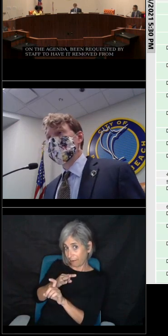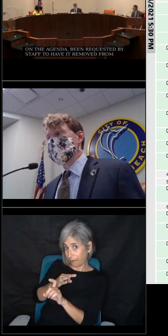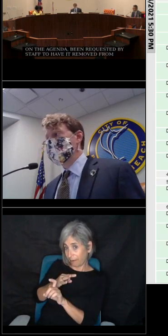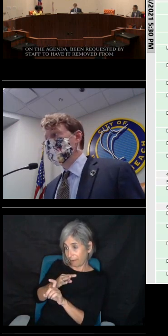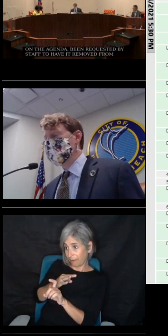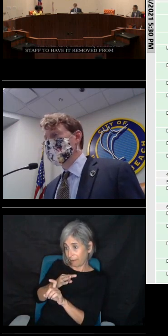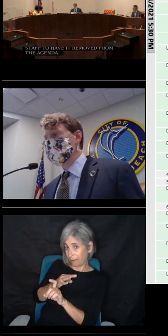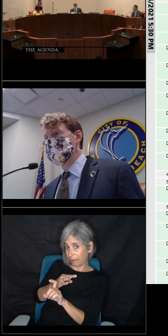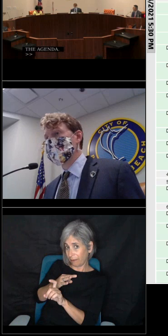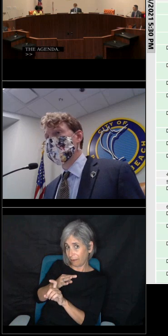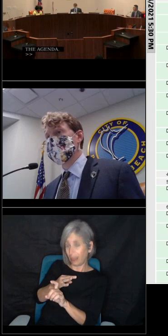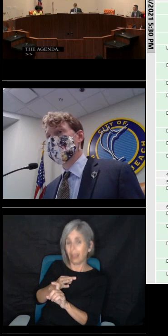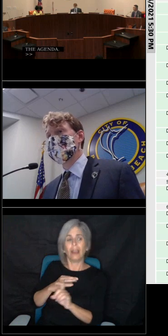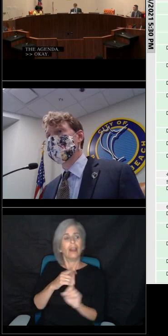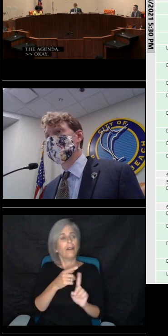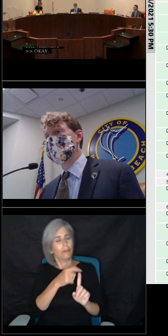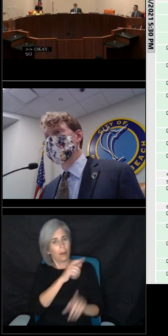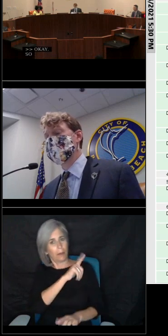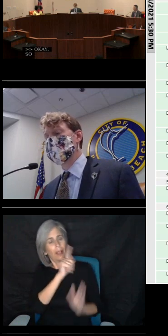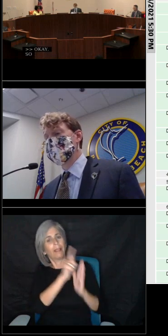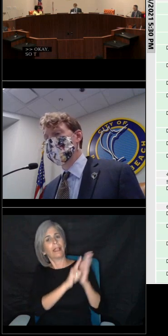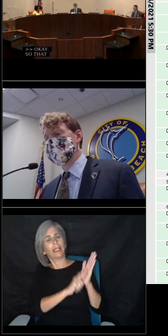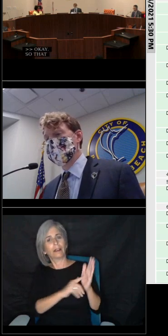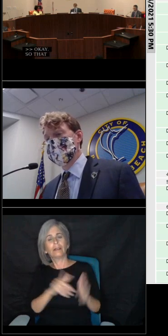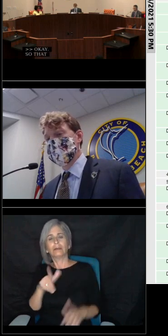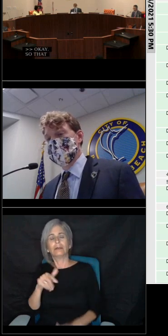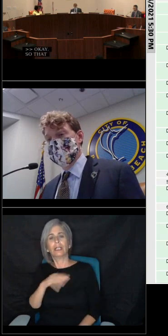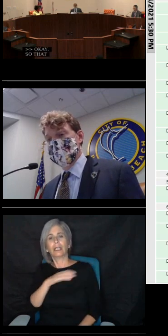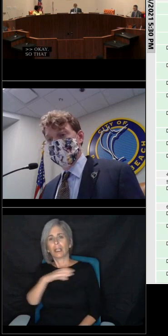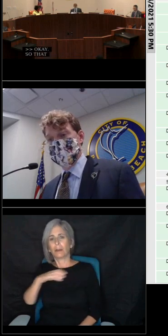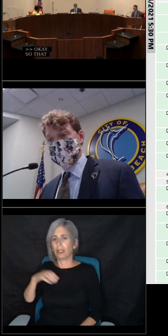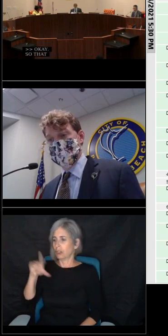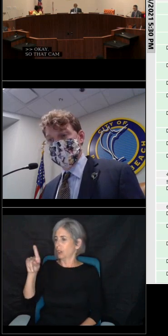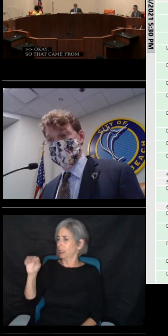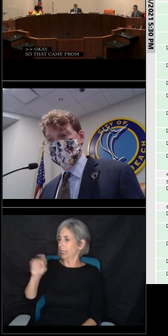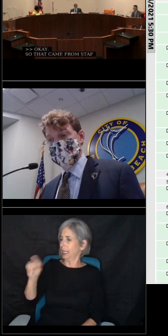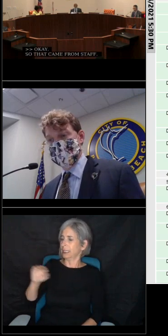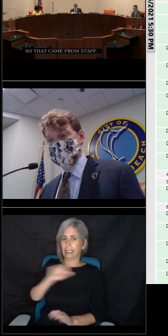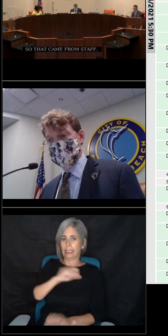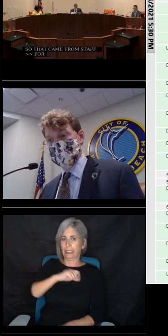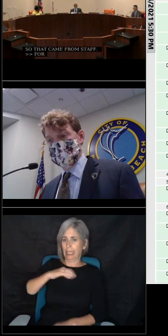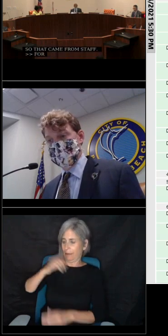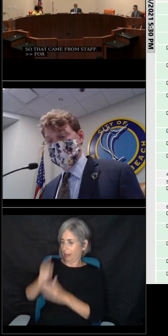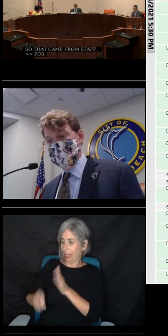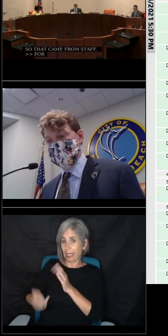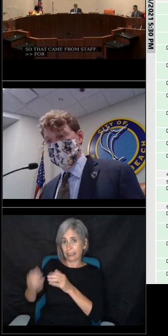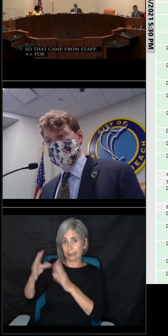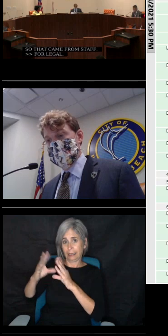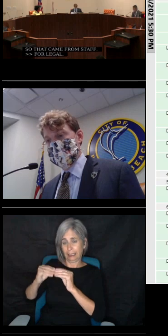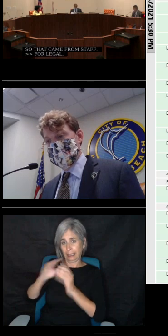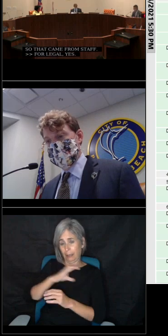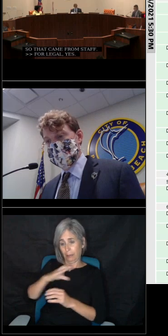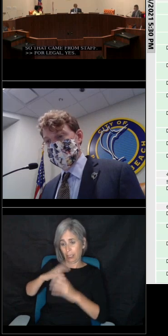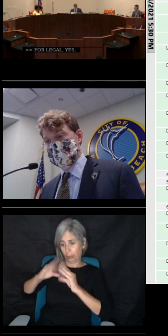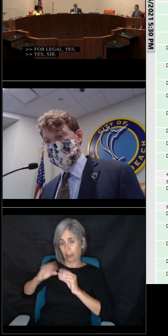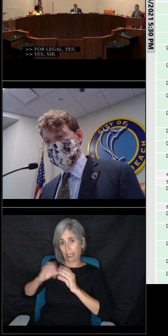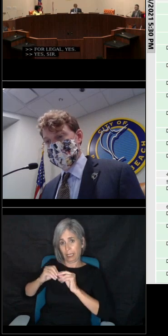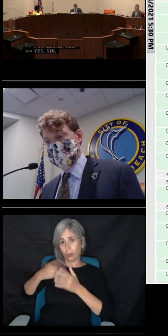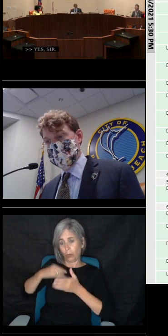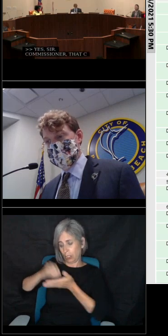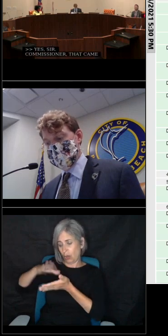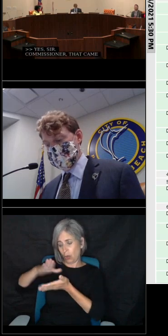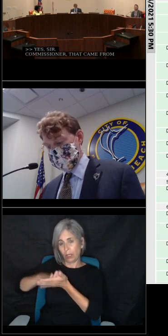And from legal, yes. Yes, sir. Commissioner, that came from staff at the last commission meeting. Ed Breeze did note that at the very